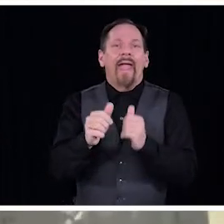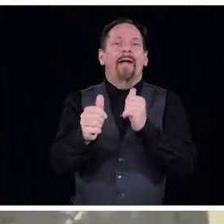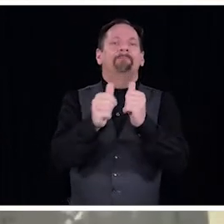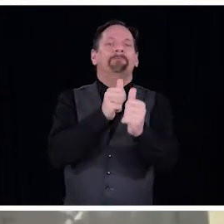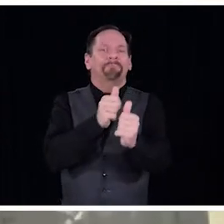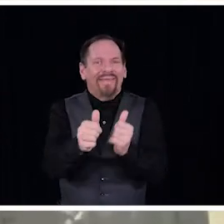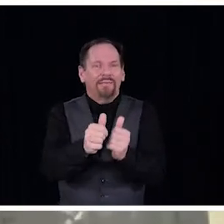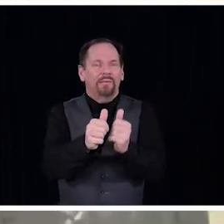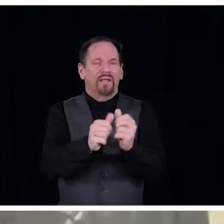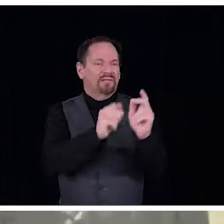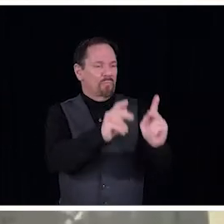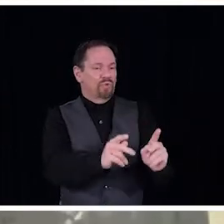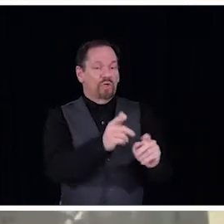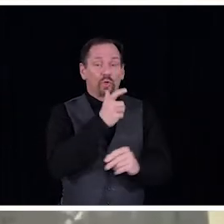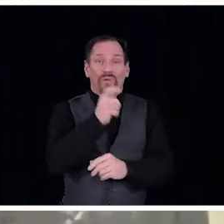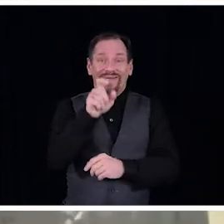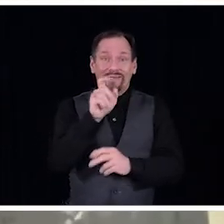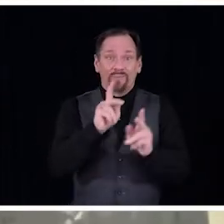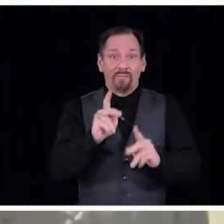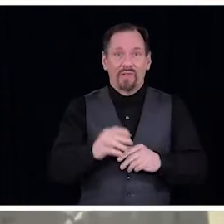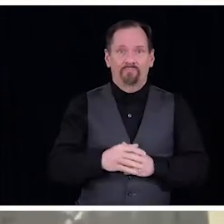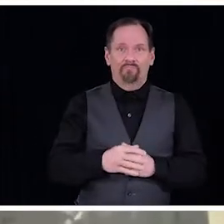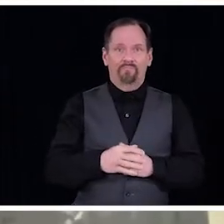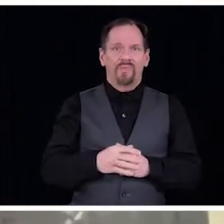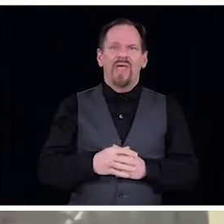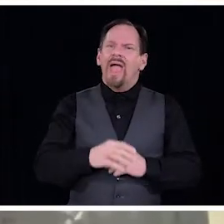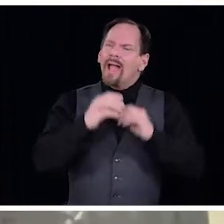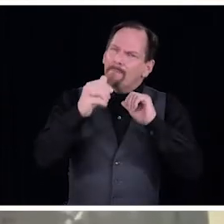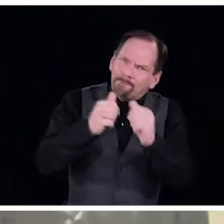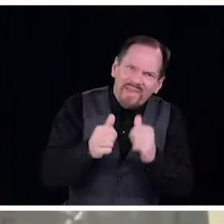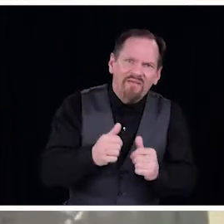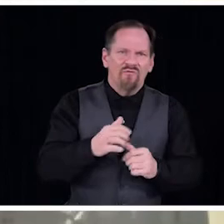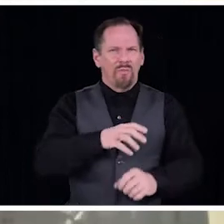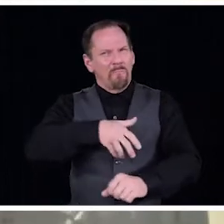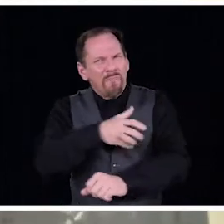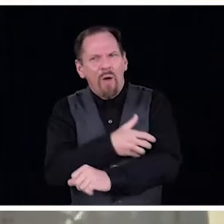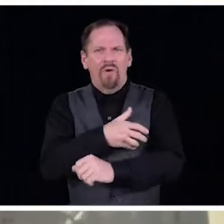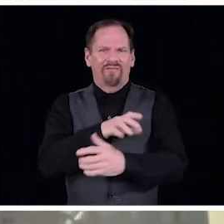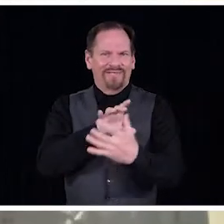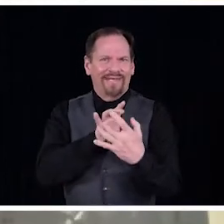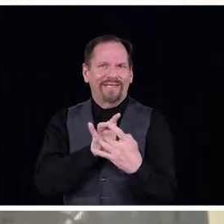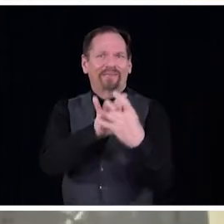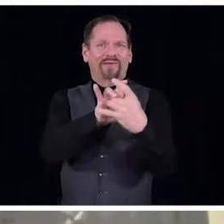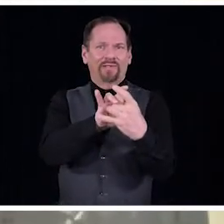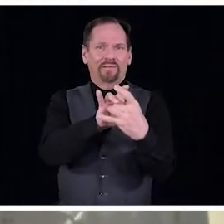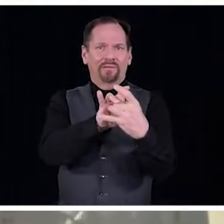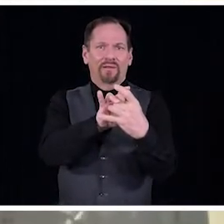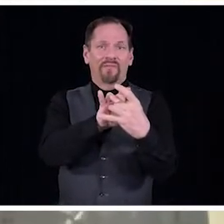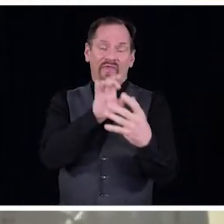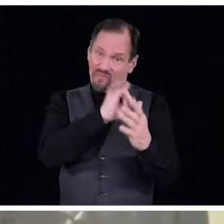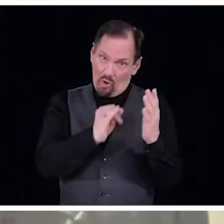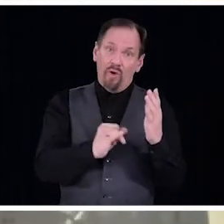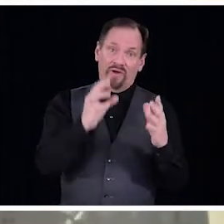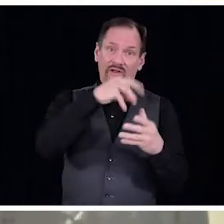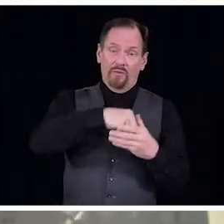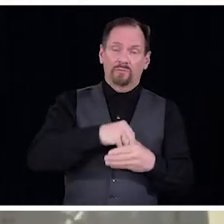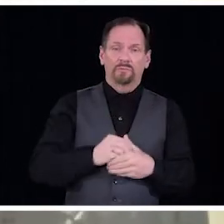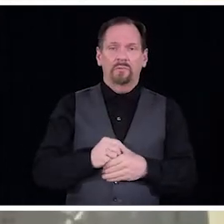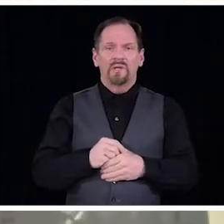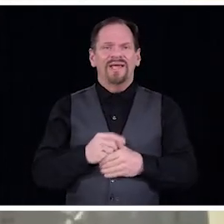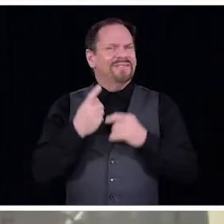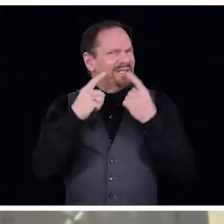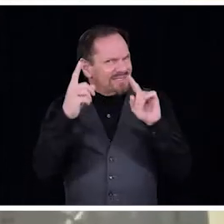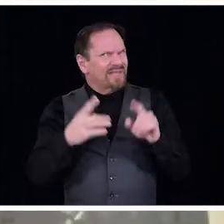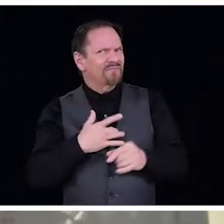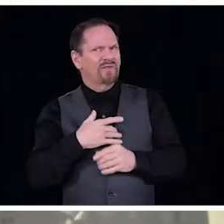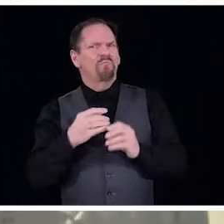people, to compete for the power of connectivity that the arts encompasses. I truly believe that success feels more valuable